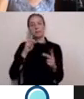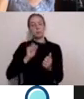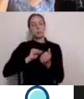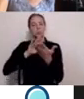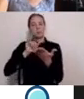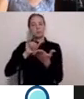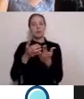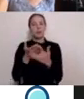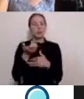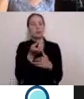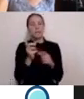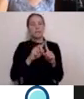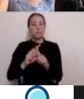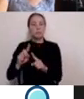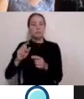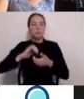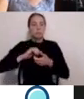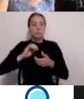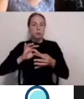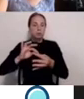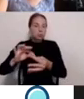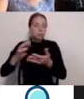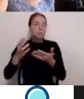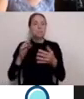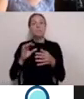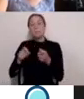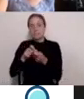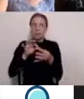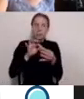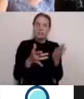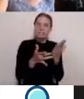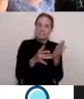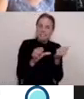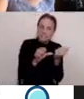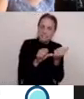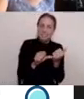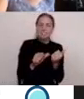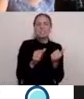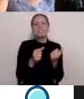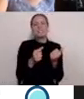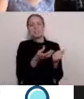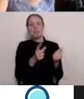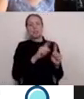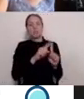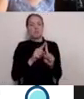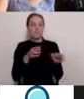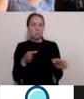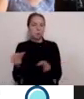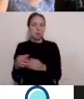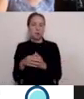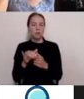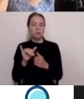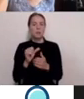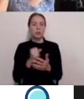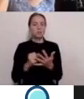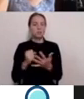different partnerships, particularly around technical assistance and a number of different other ways. But that's primarily our